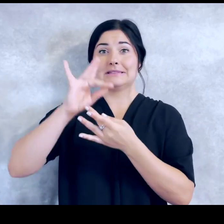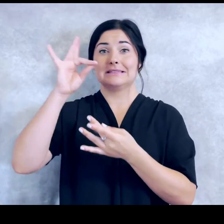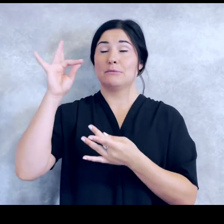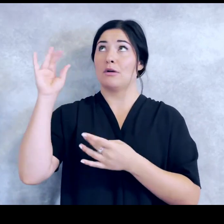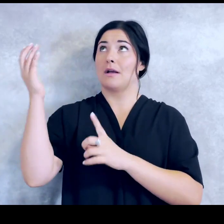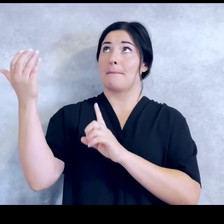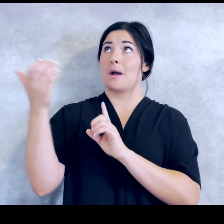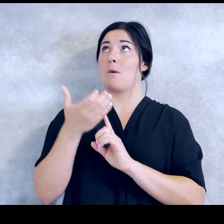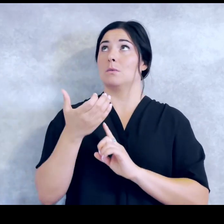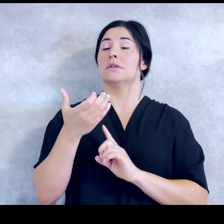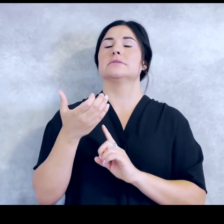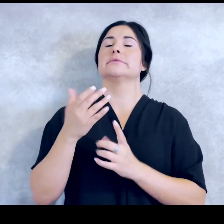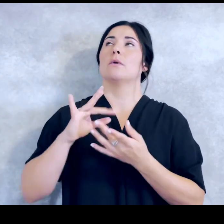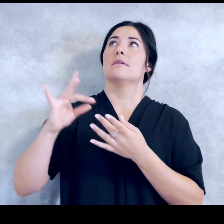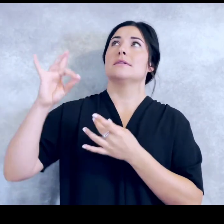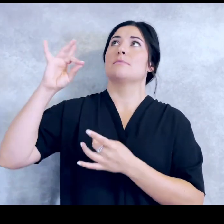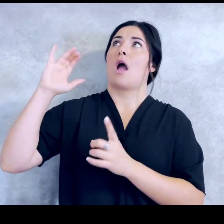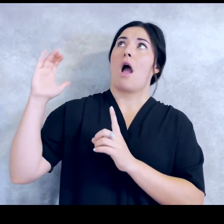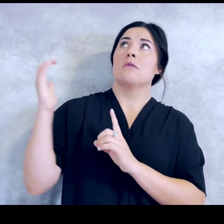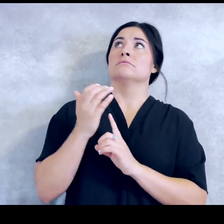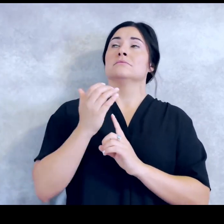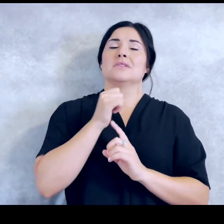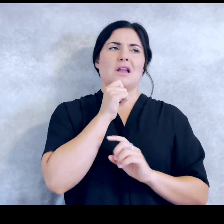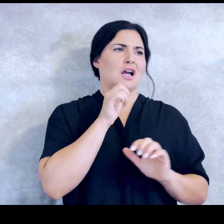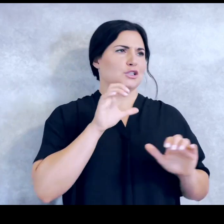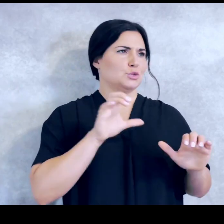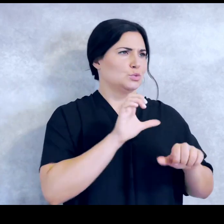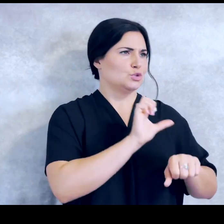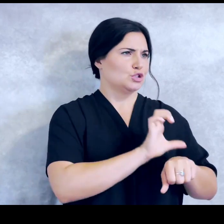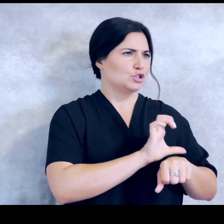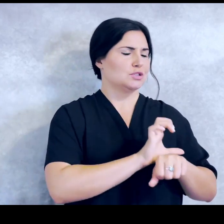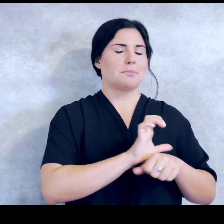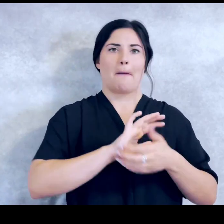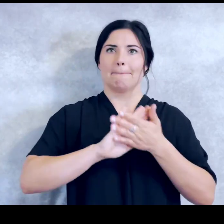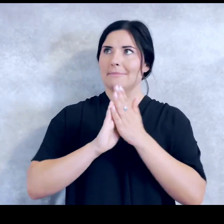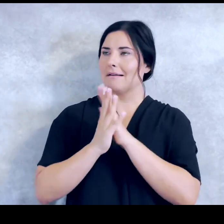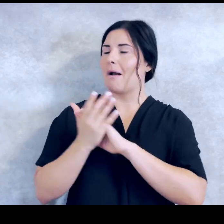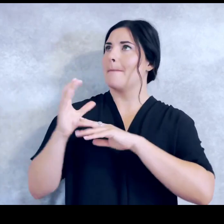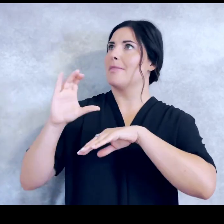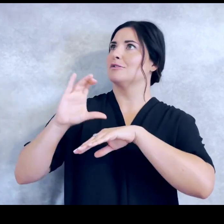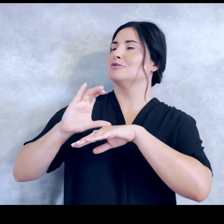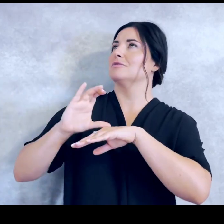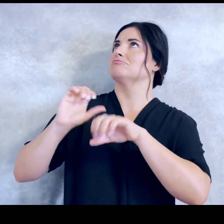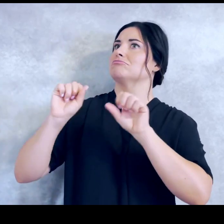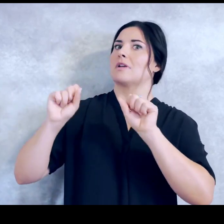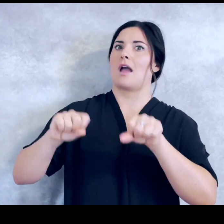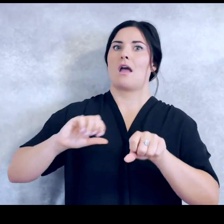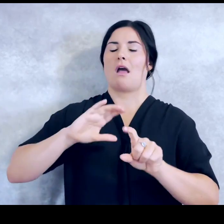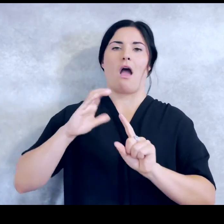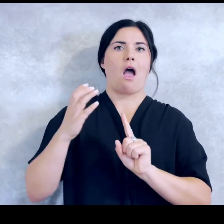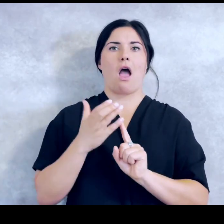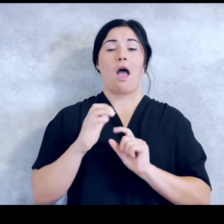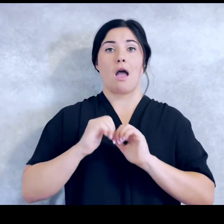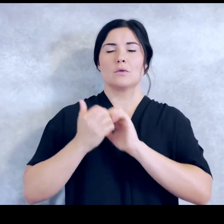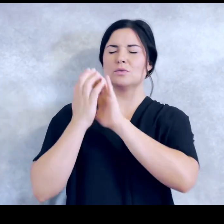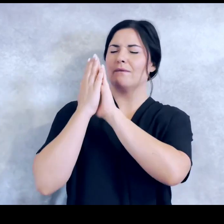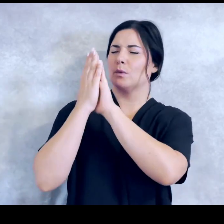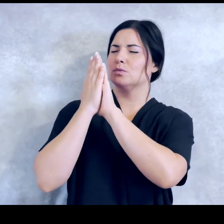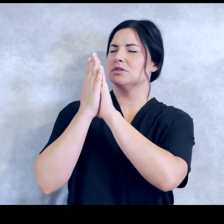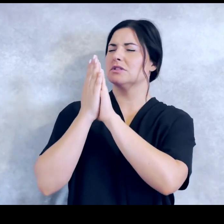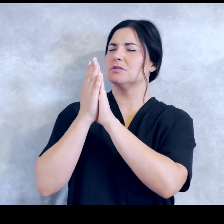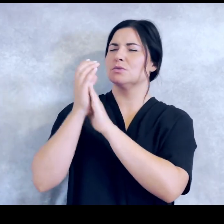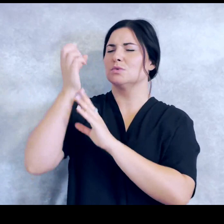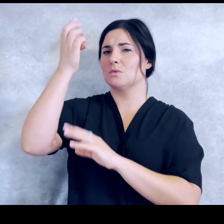It's the Holy Spirit has empowered us with the Holy Spirit not to do church, but so that we can be the church, and we become the church through